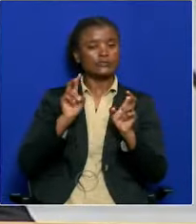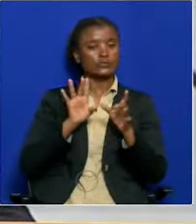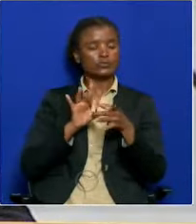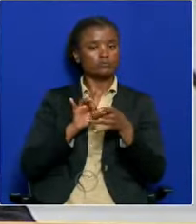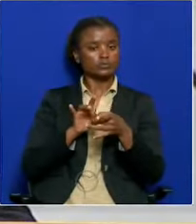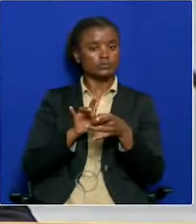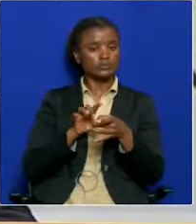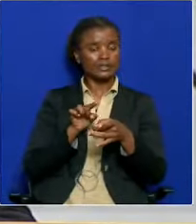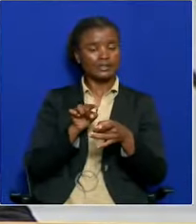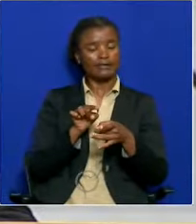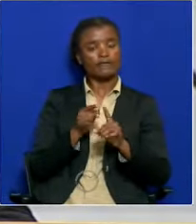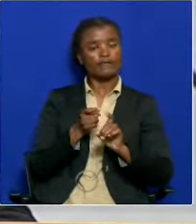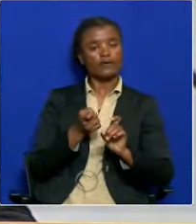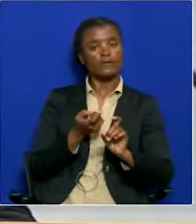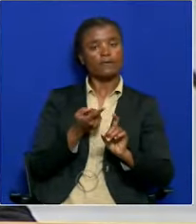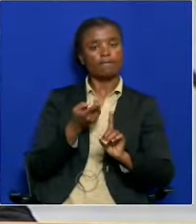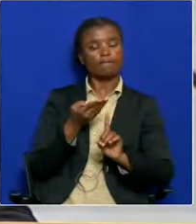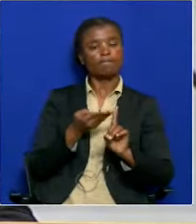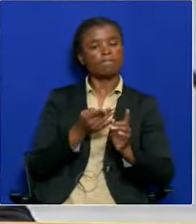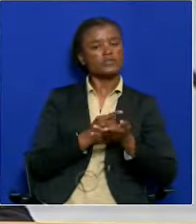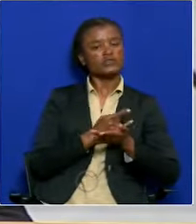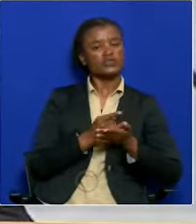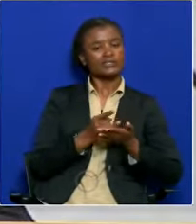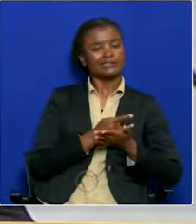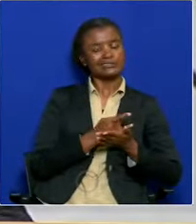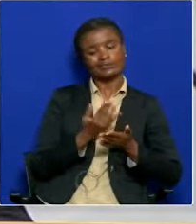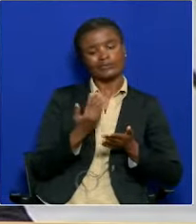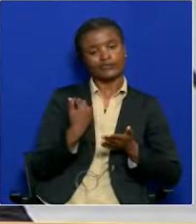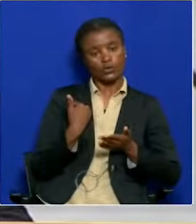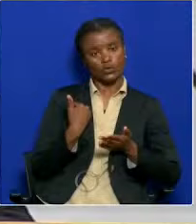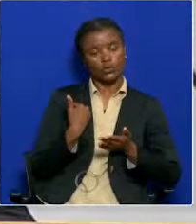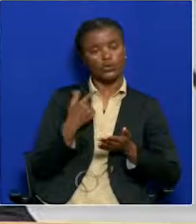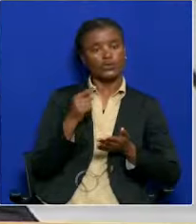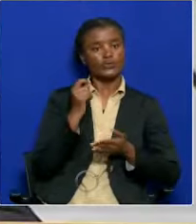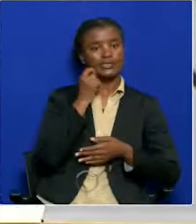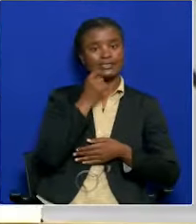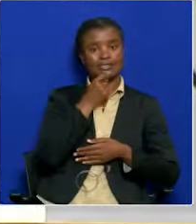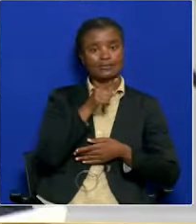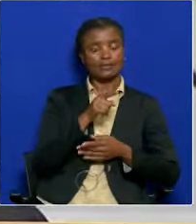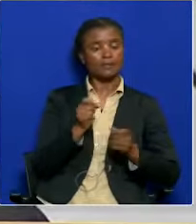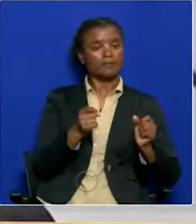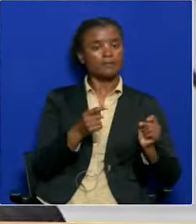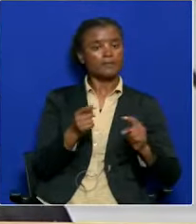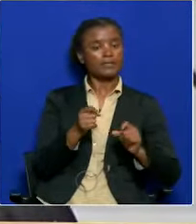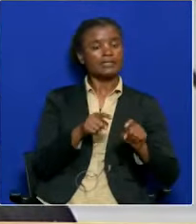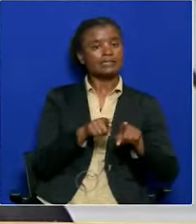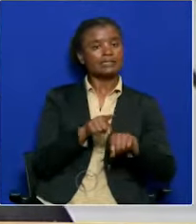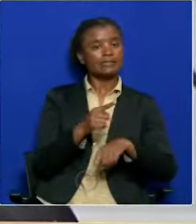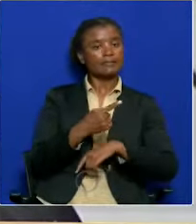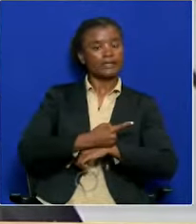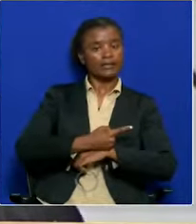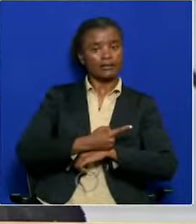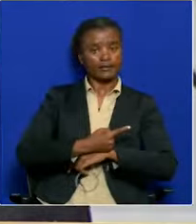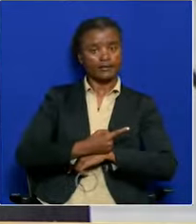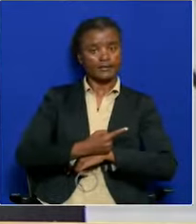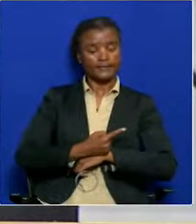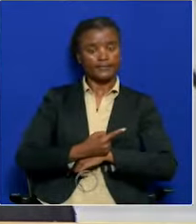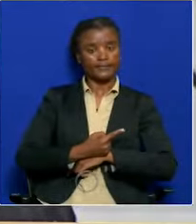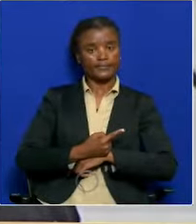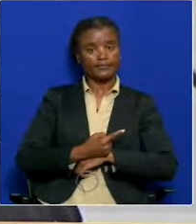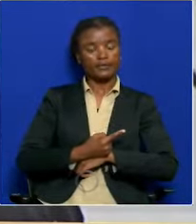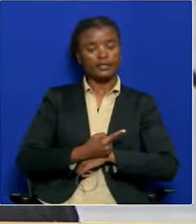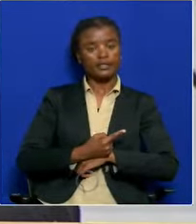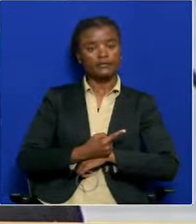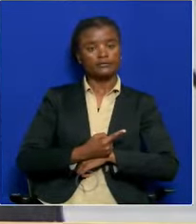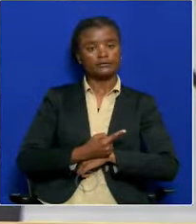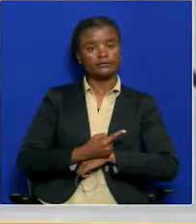from chats, from the other chats where he was sending the same day. So I just